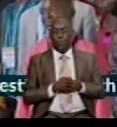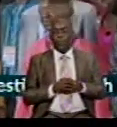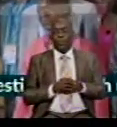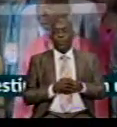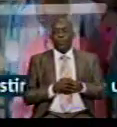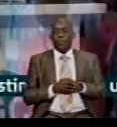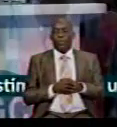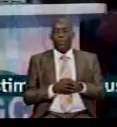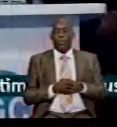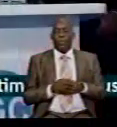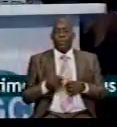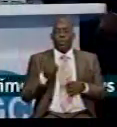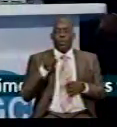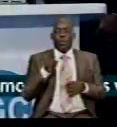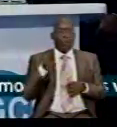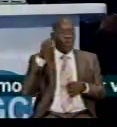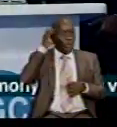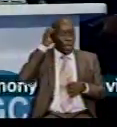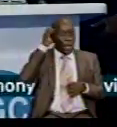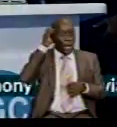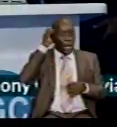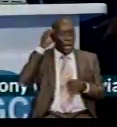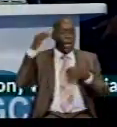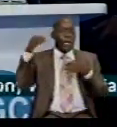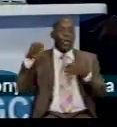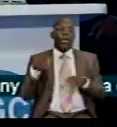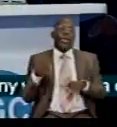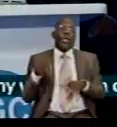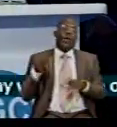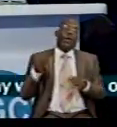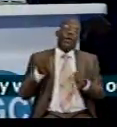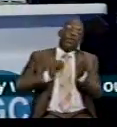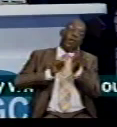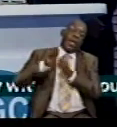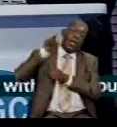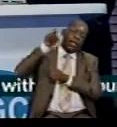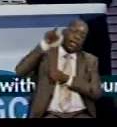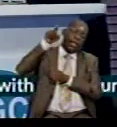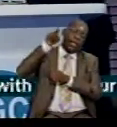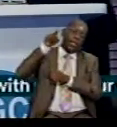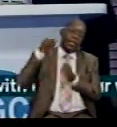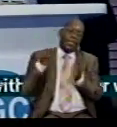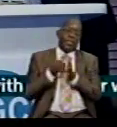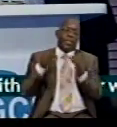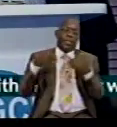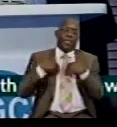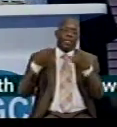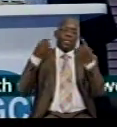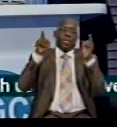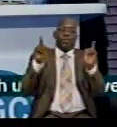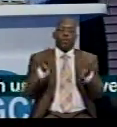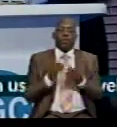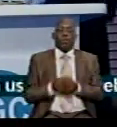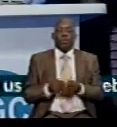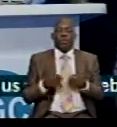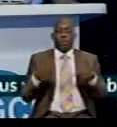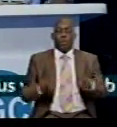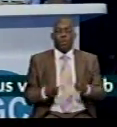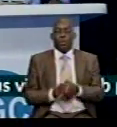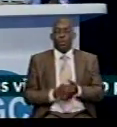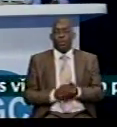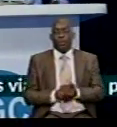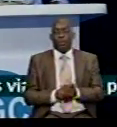You hear behind there. Vous entendez là-bas derrière. I mean at the back there. It has happened. Là-bas derrière, ça se passe par là.